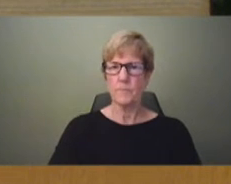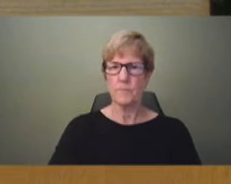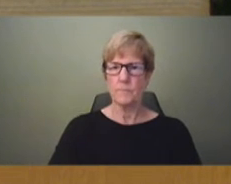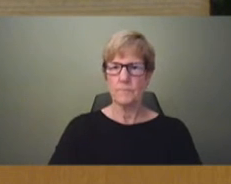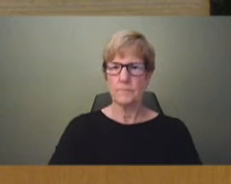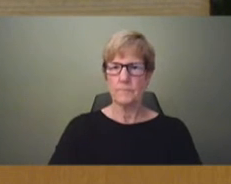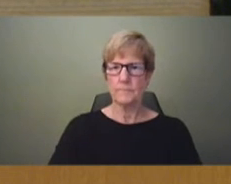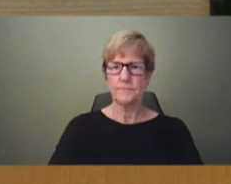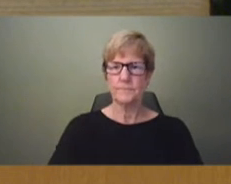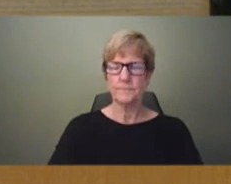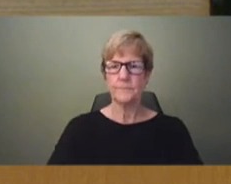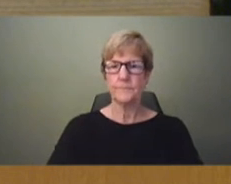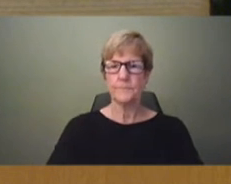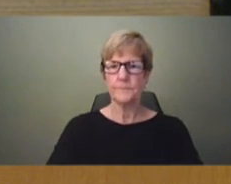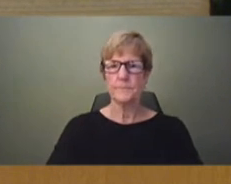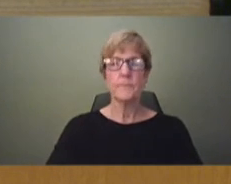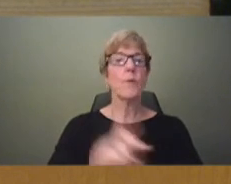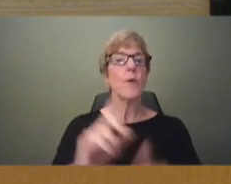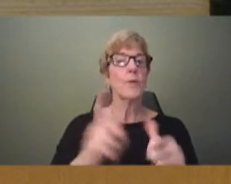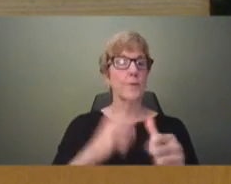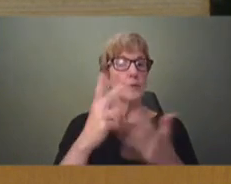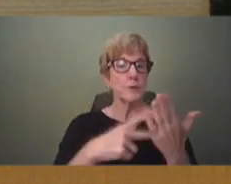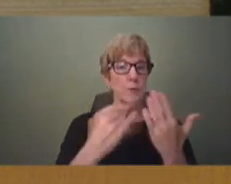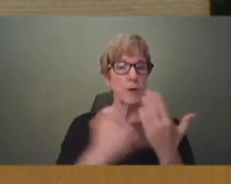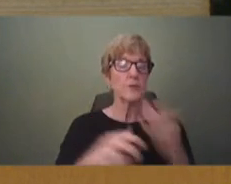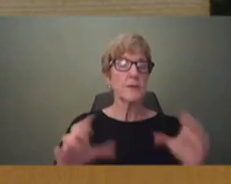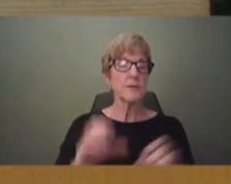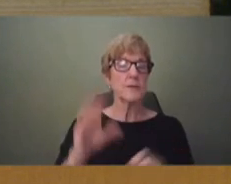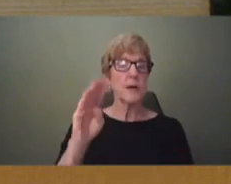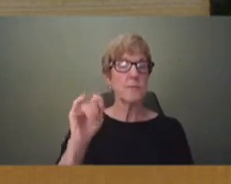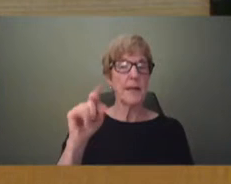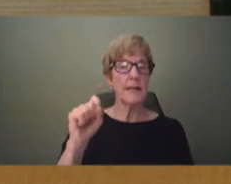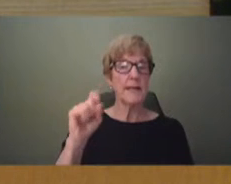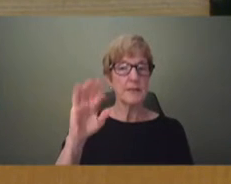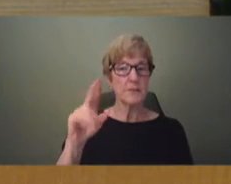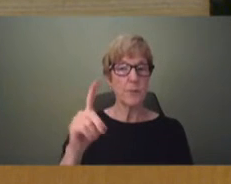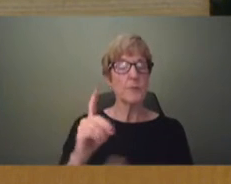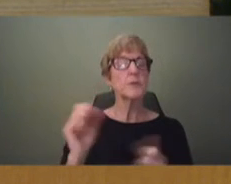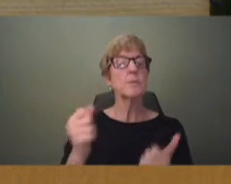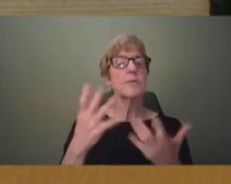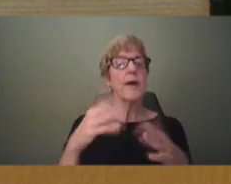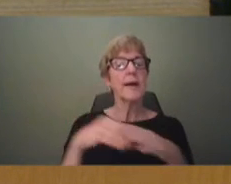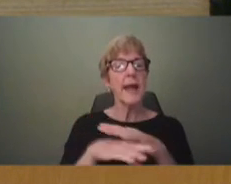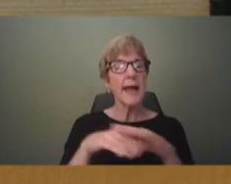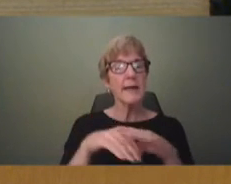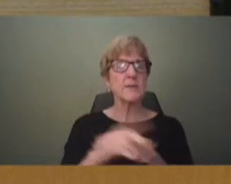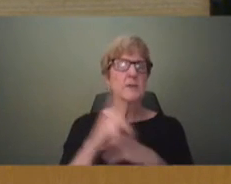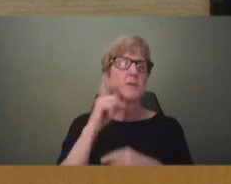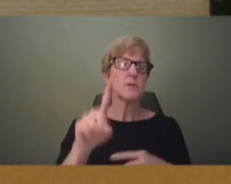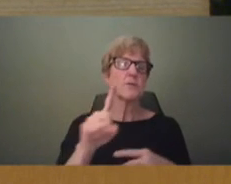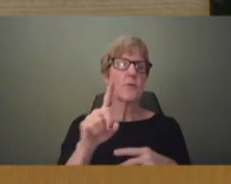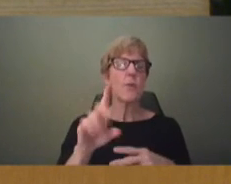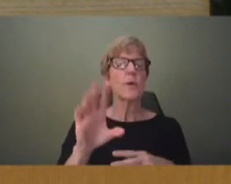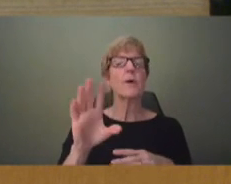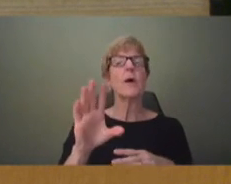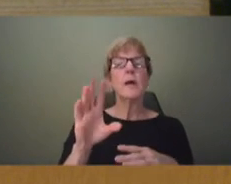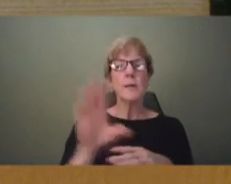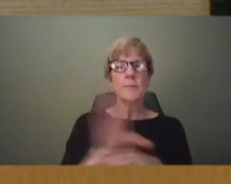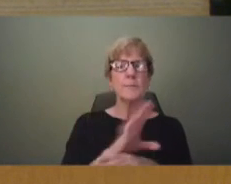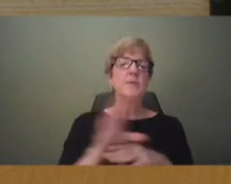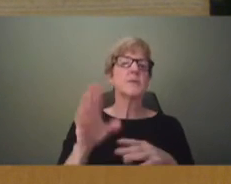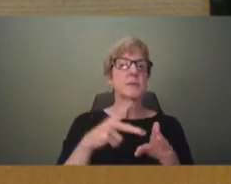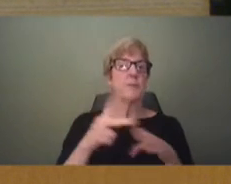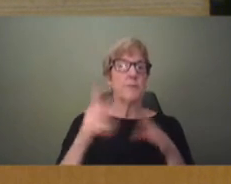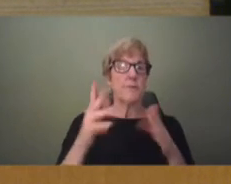first projects that was done on batty Fort Road to provide access for commercial professionals to be able to provide